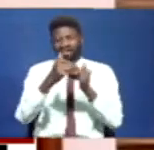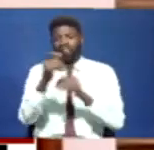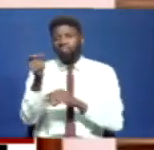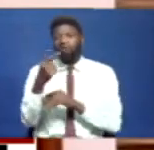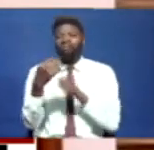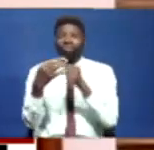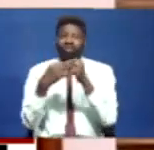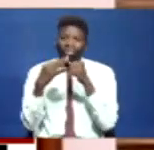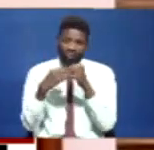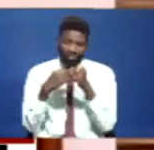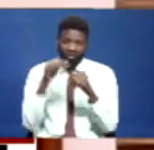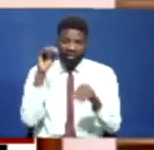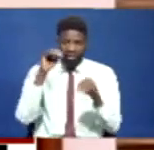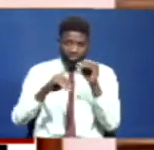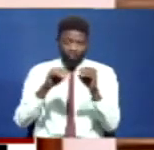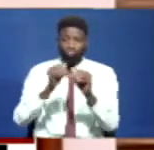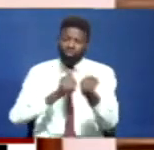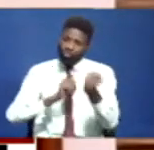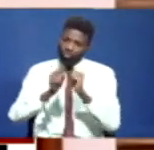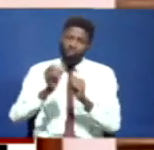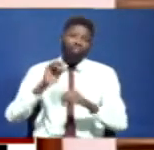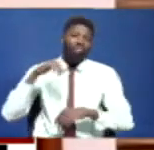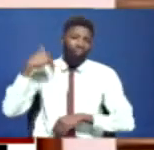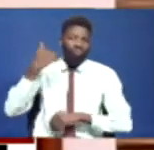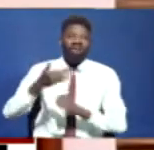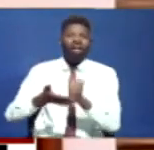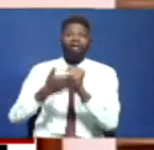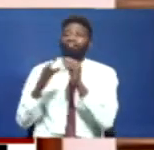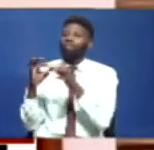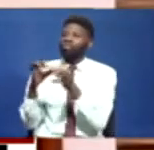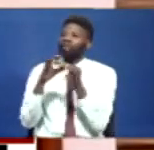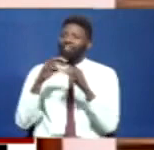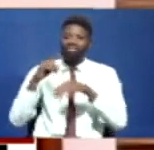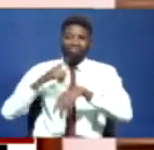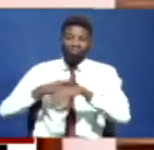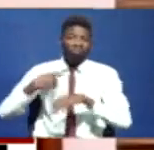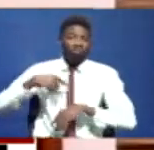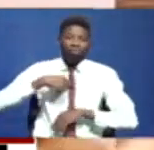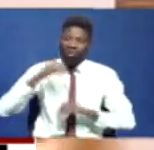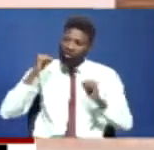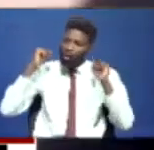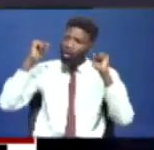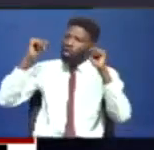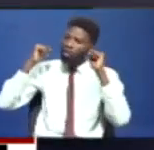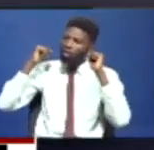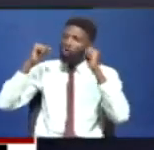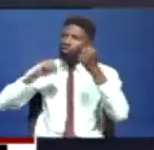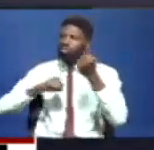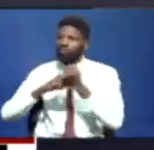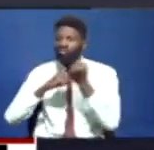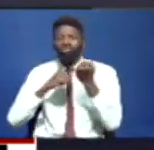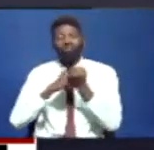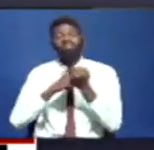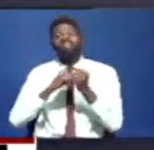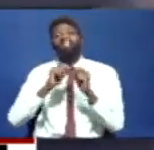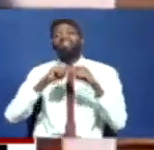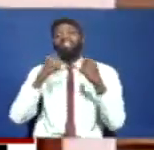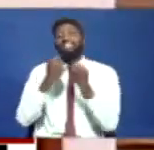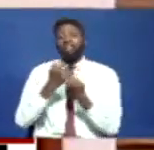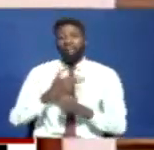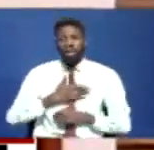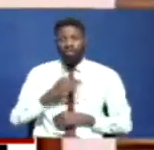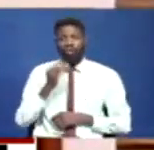have always brought Kenyans together. As we cheer our teams at home and abroad, we intend to leverage on